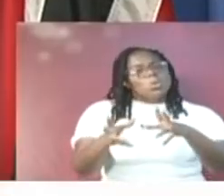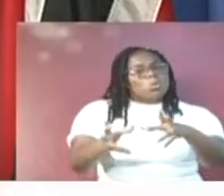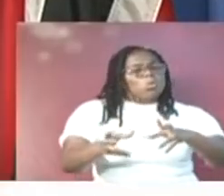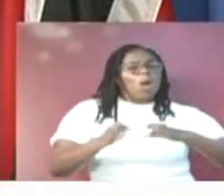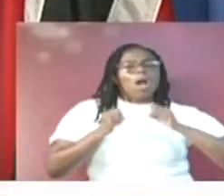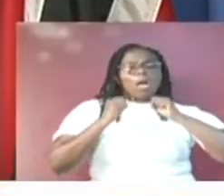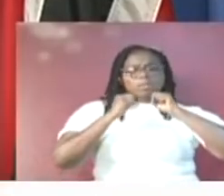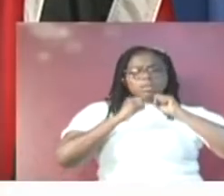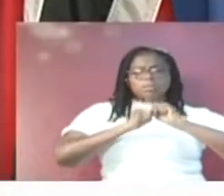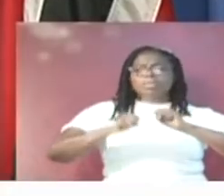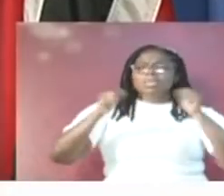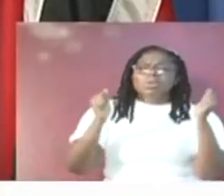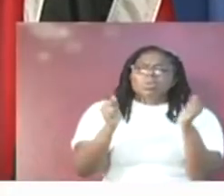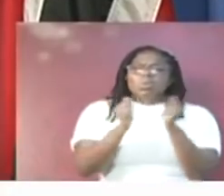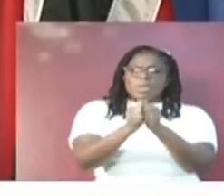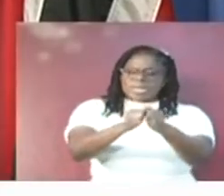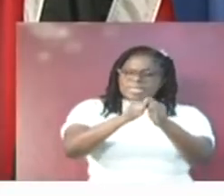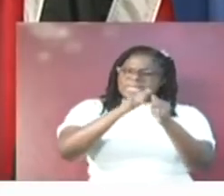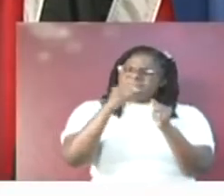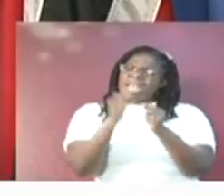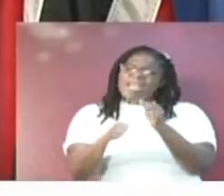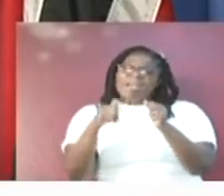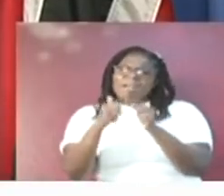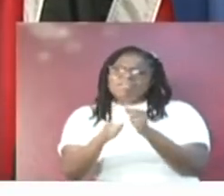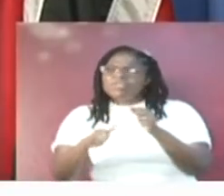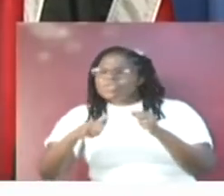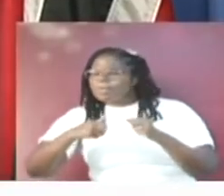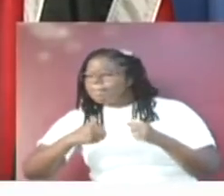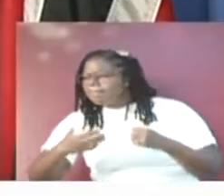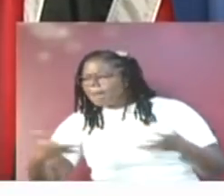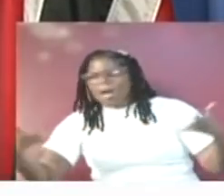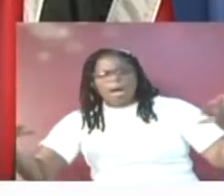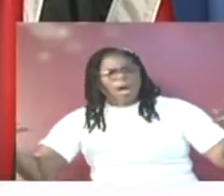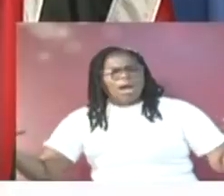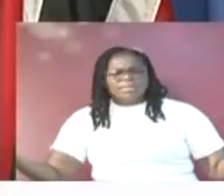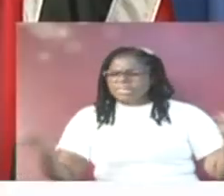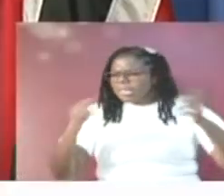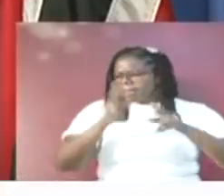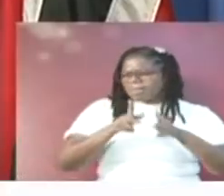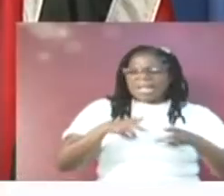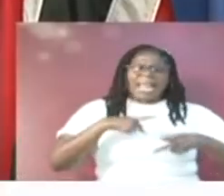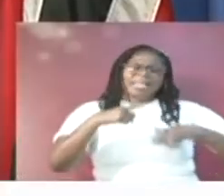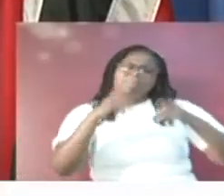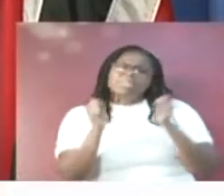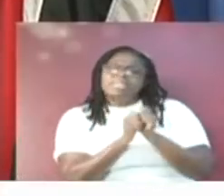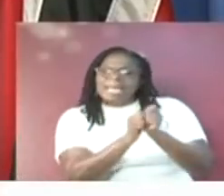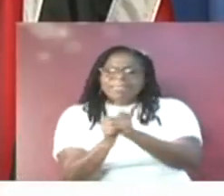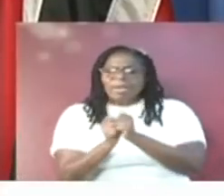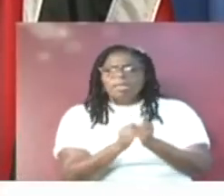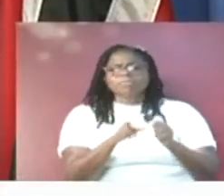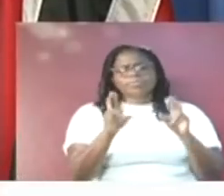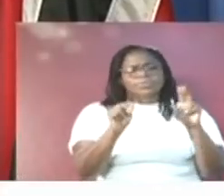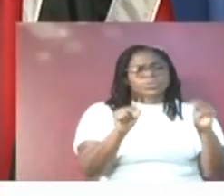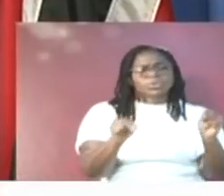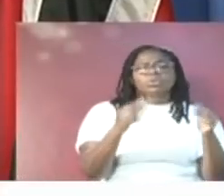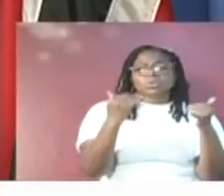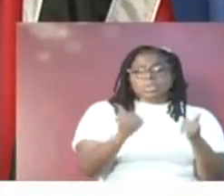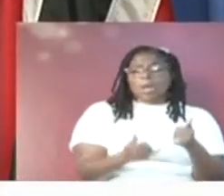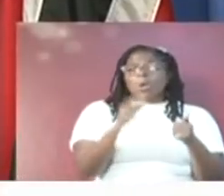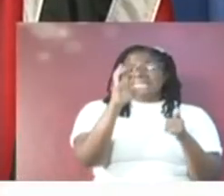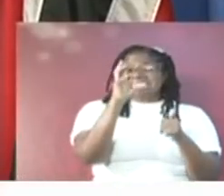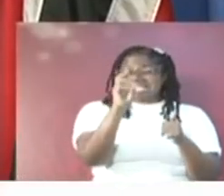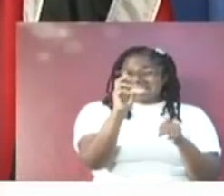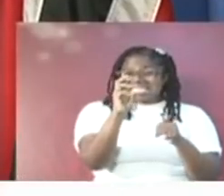forced now to restrict the opening hours again from 6 a.m. to 8 p.m. for food supply stores